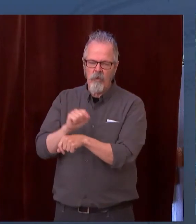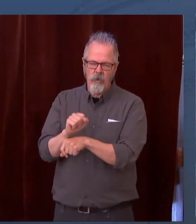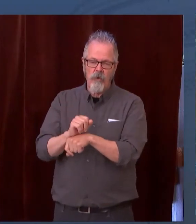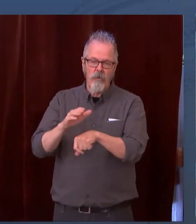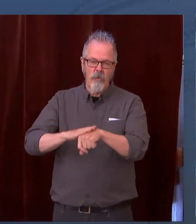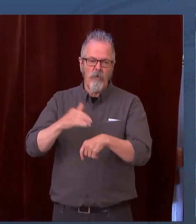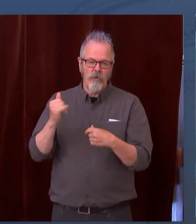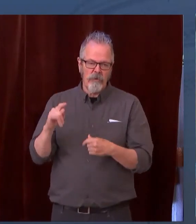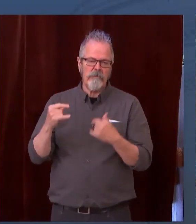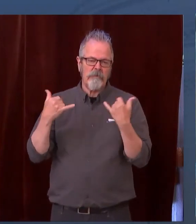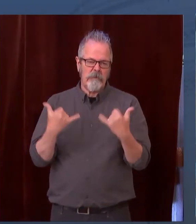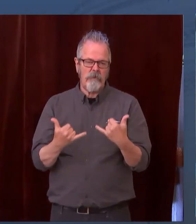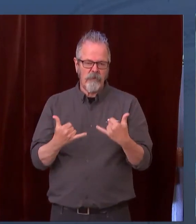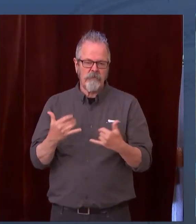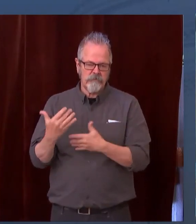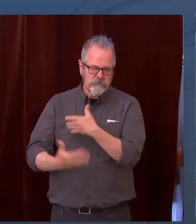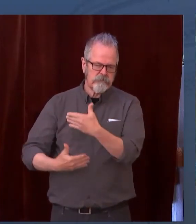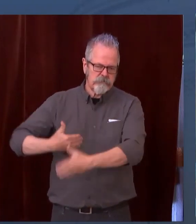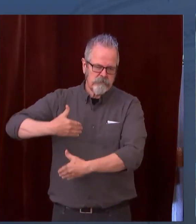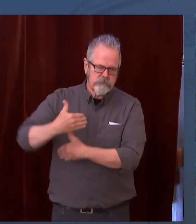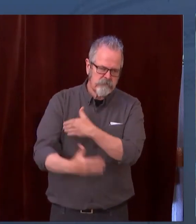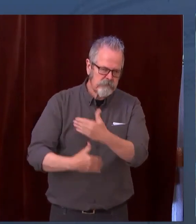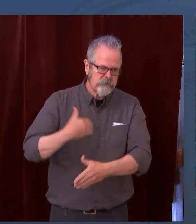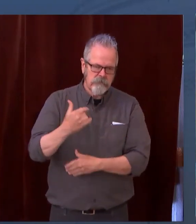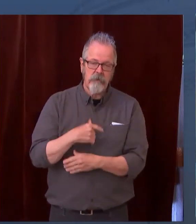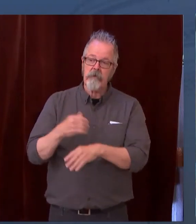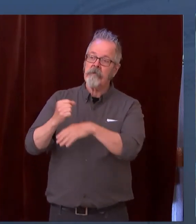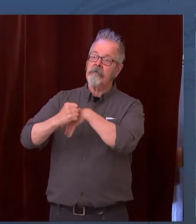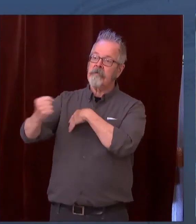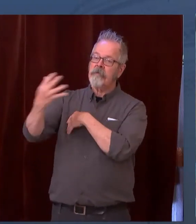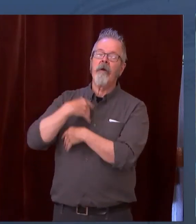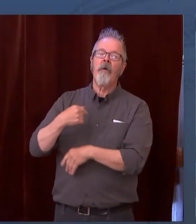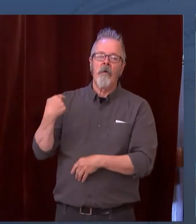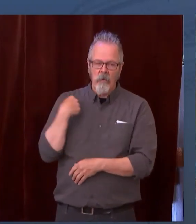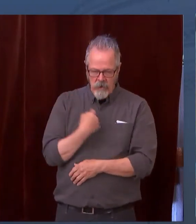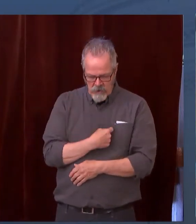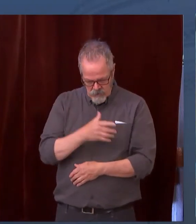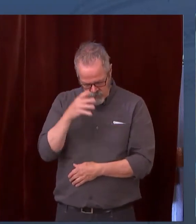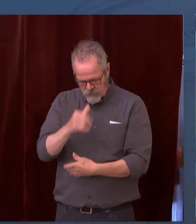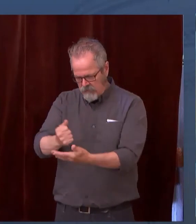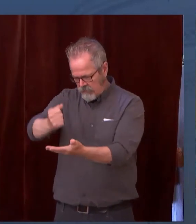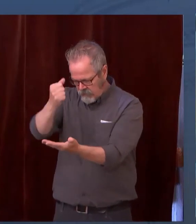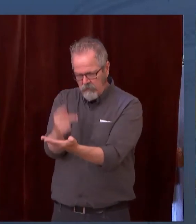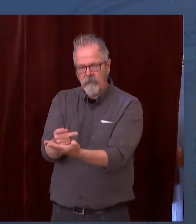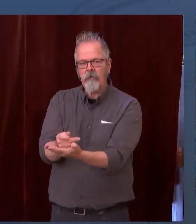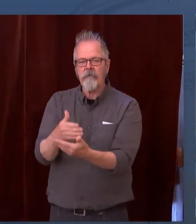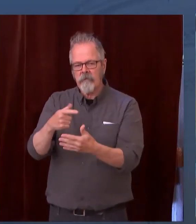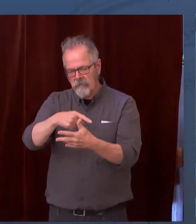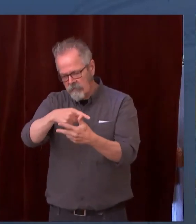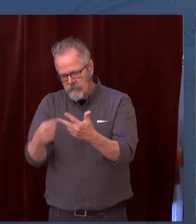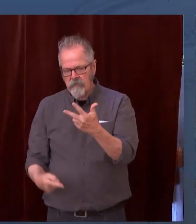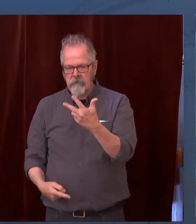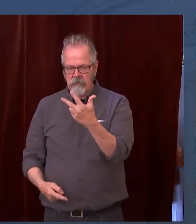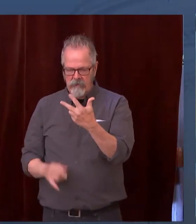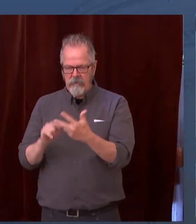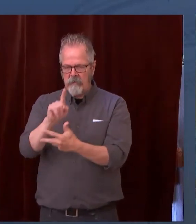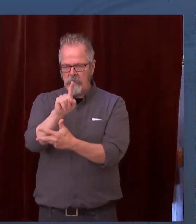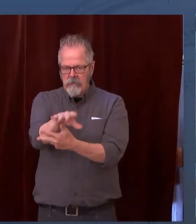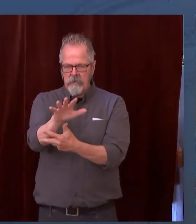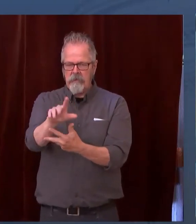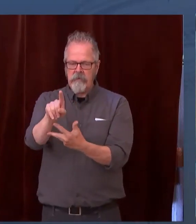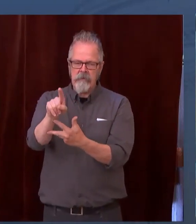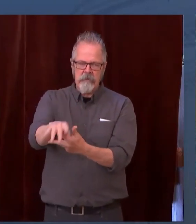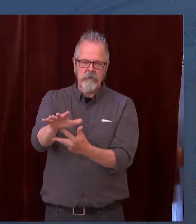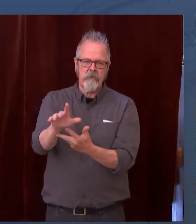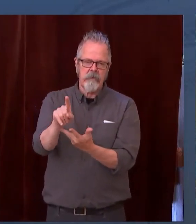the 1.5 or the modified phase 1 application, I'll be prepared to approve that in very quick